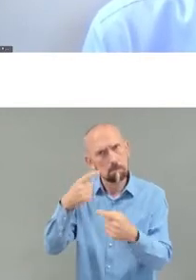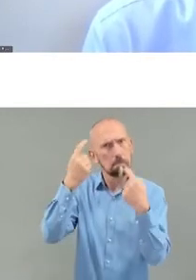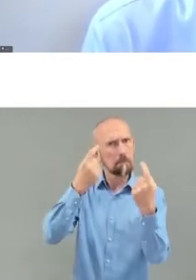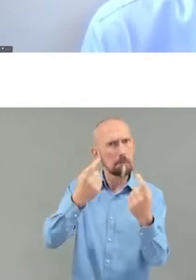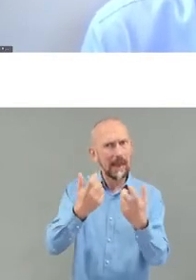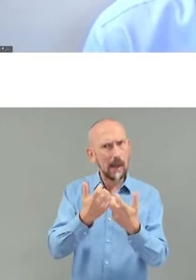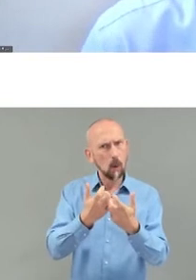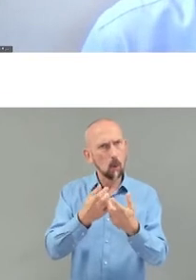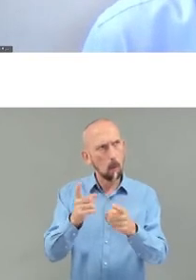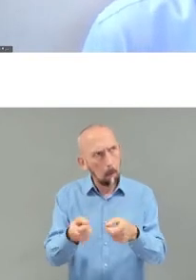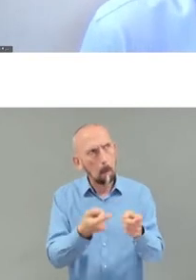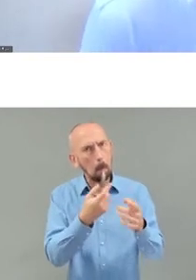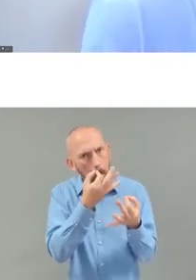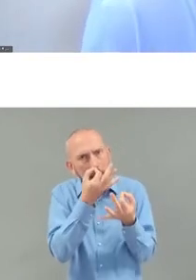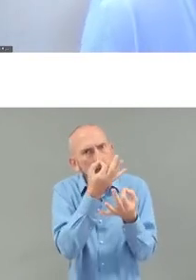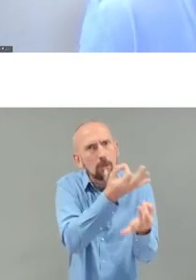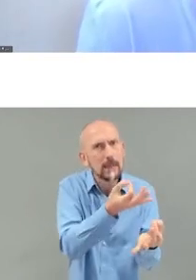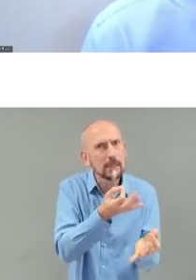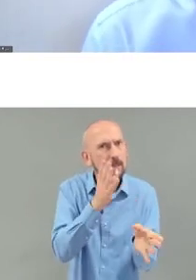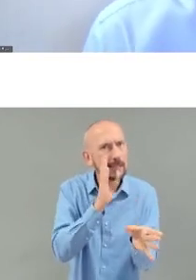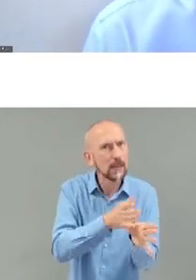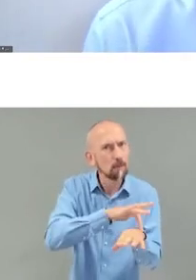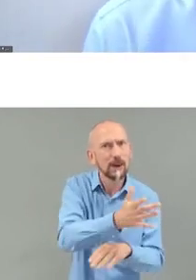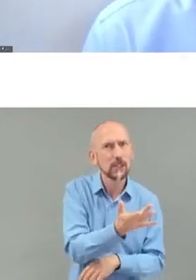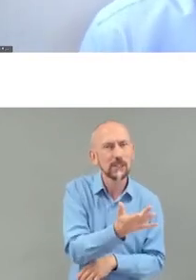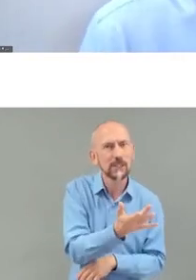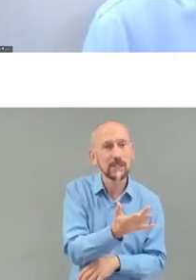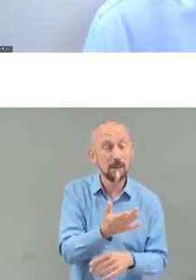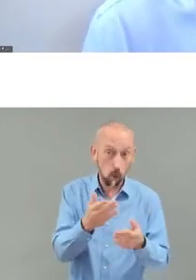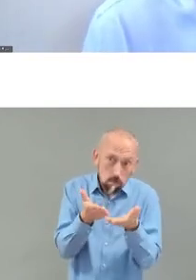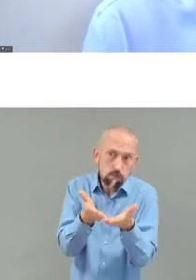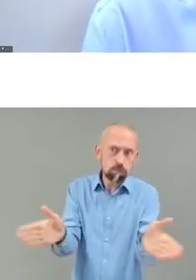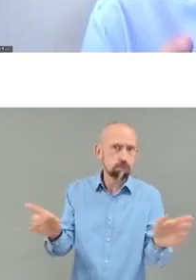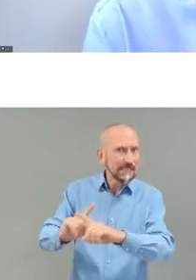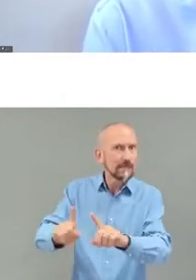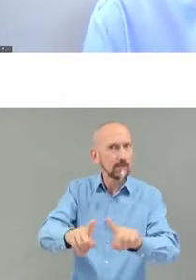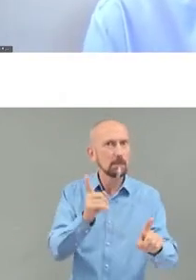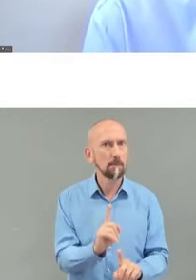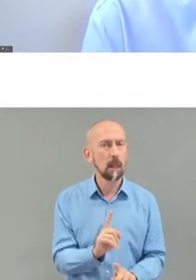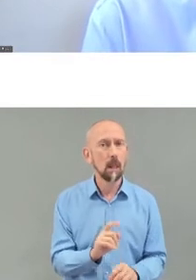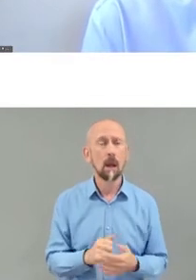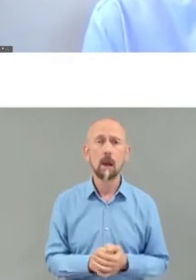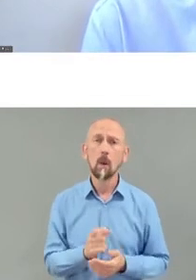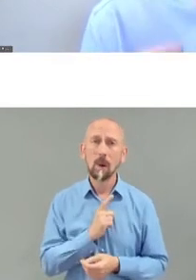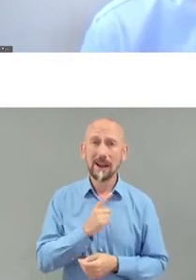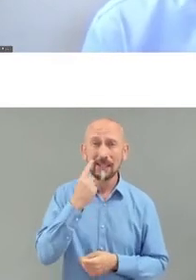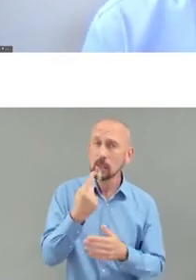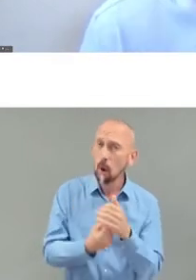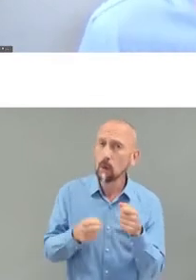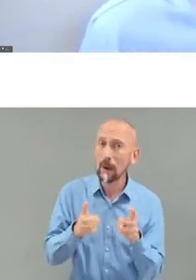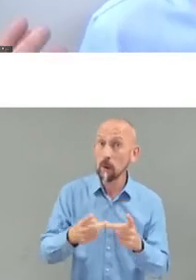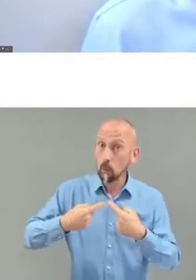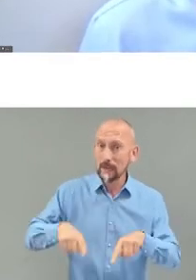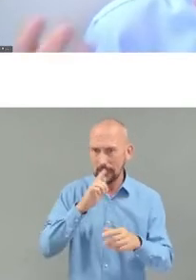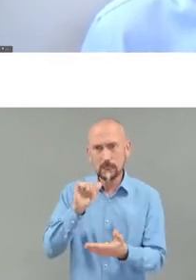professions really seem attractive to a really broad range of people, because I really do think the only way that we provide the right sort of services is by having